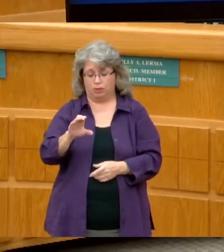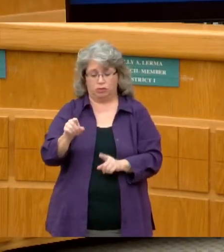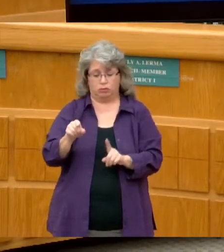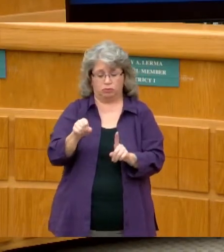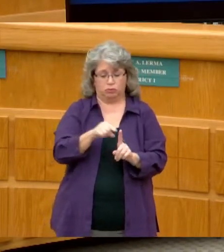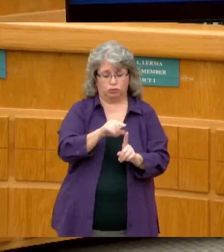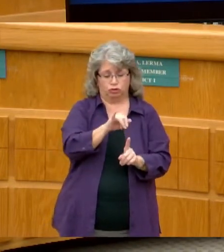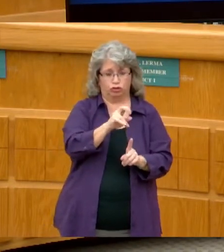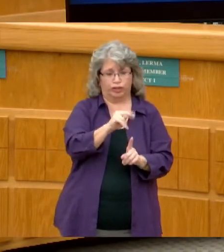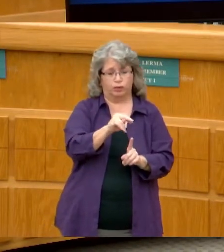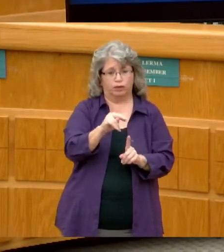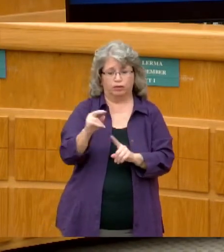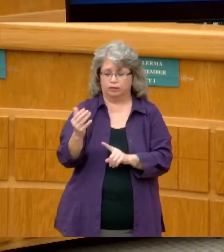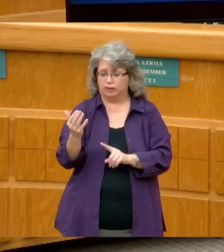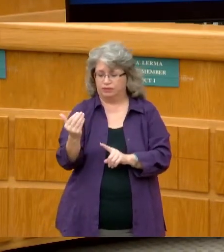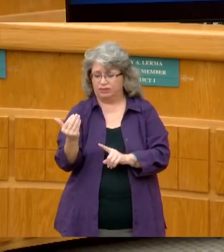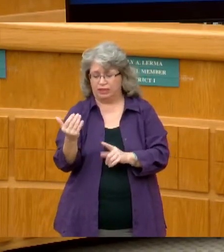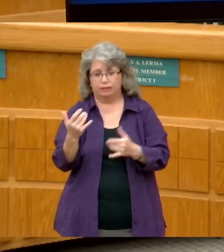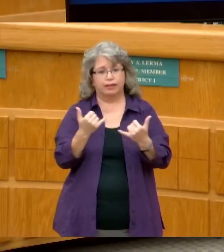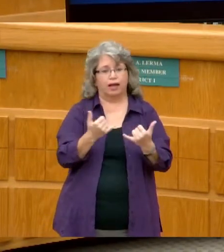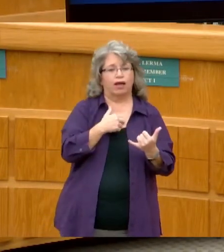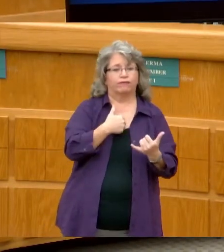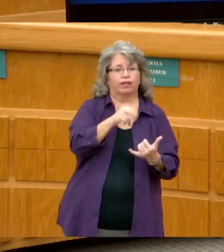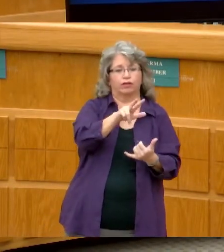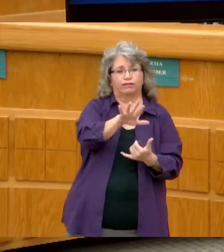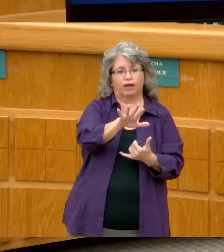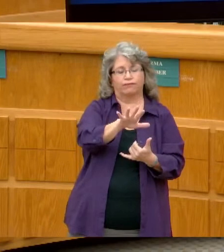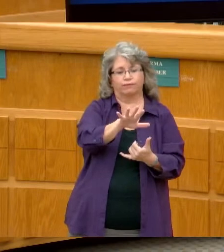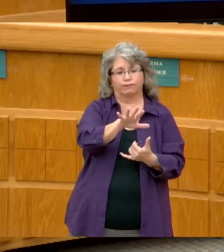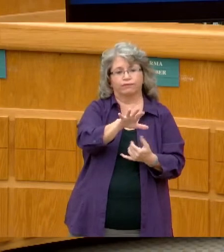from 15 to 35.